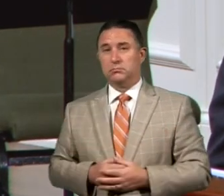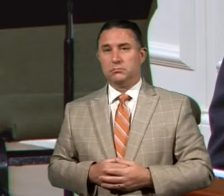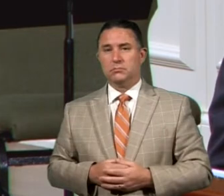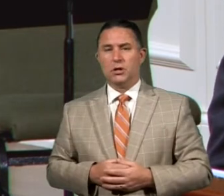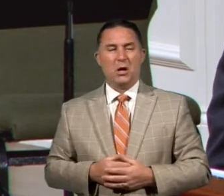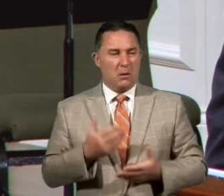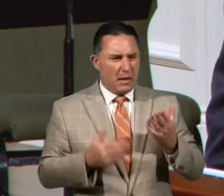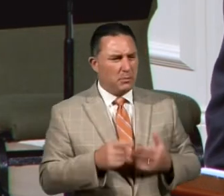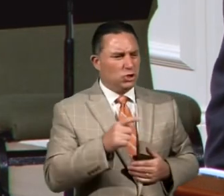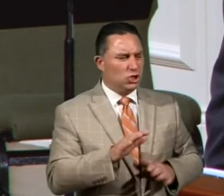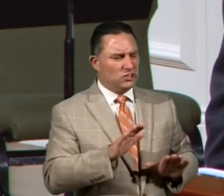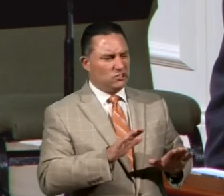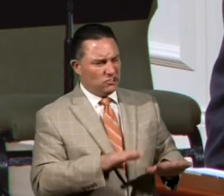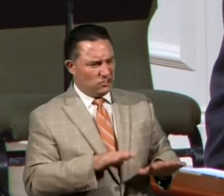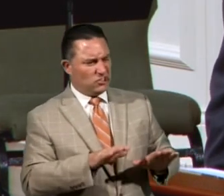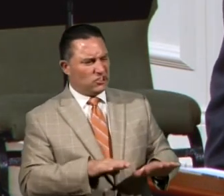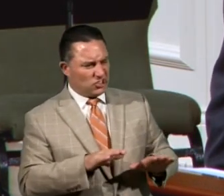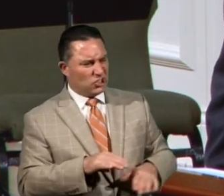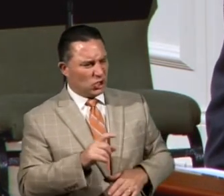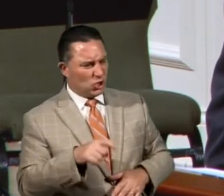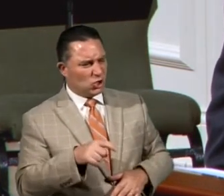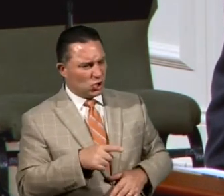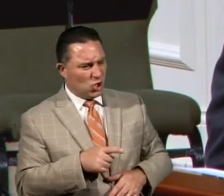Yeah, but maybe you ought to tone that down.